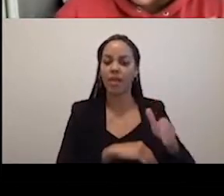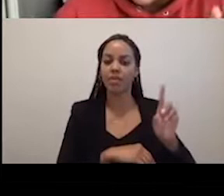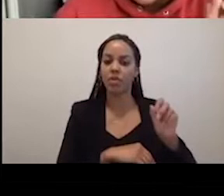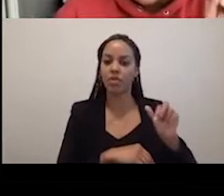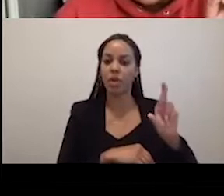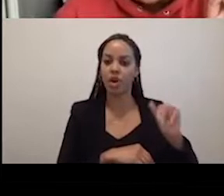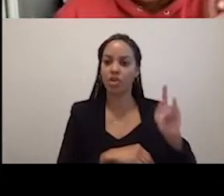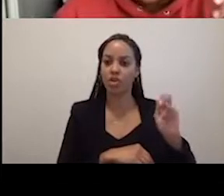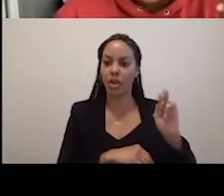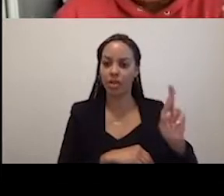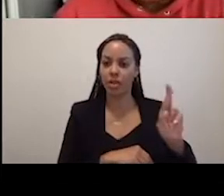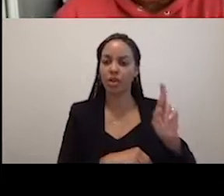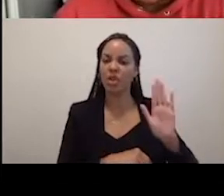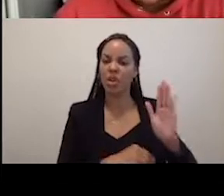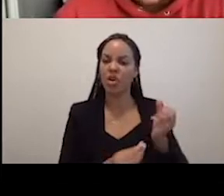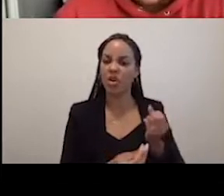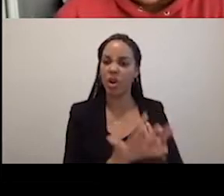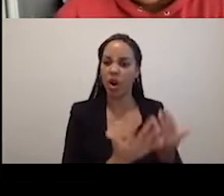burned. And,